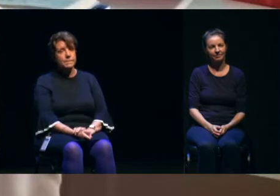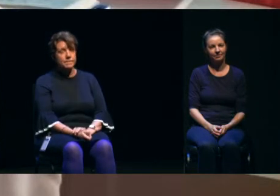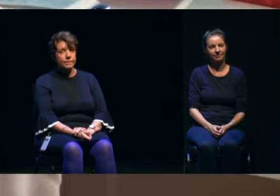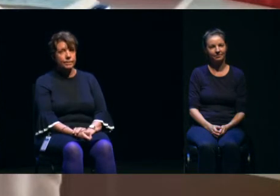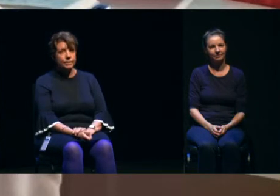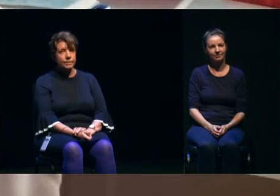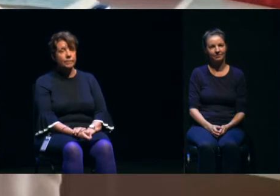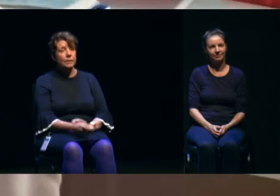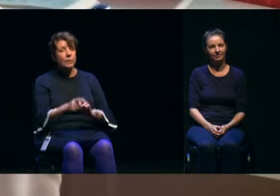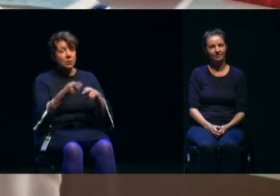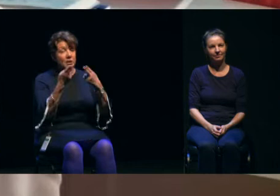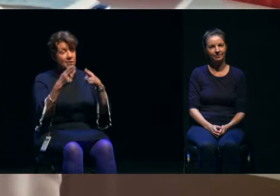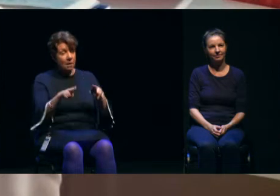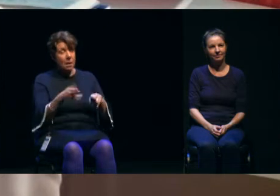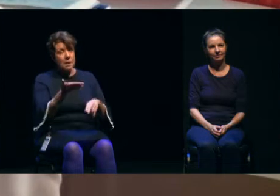And when she died,